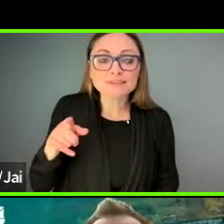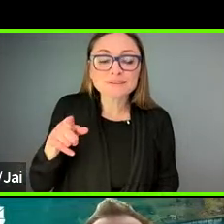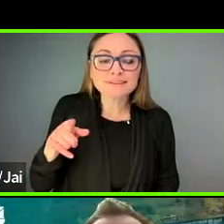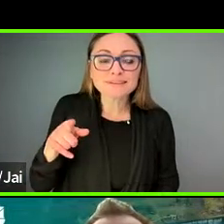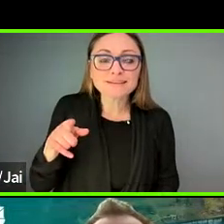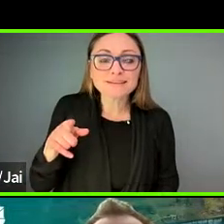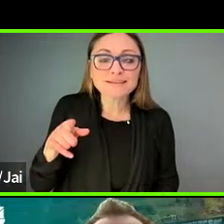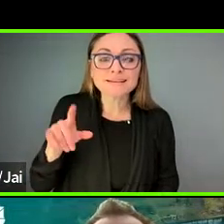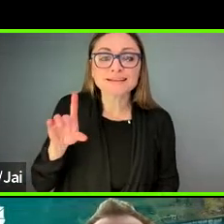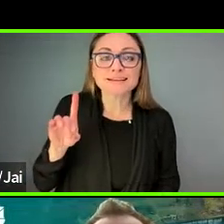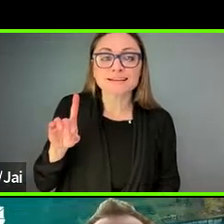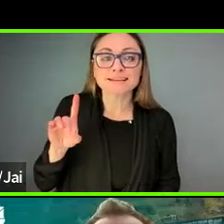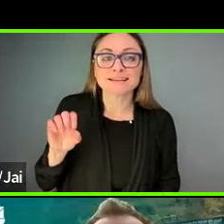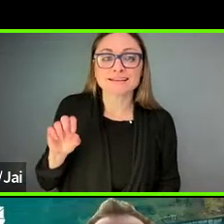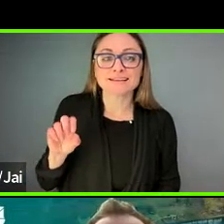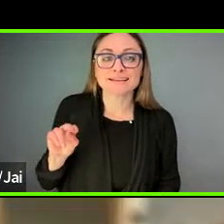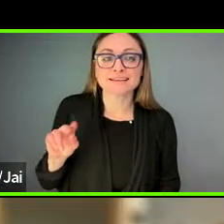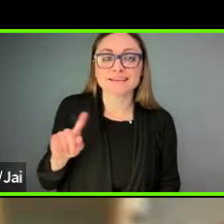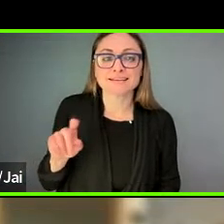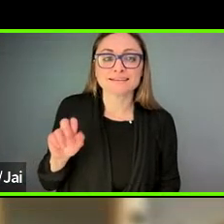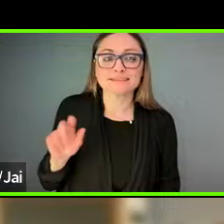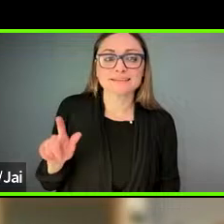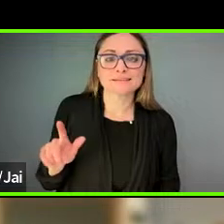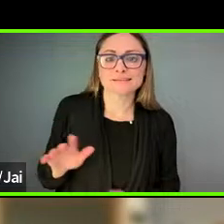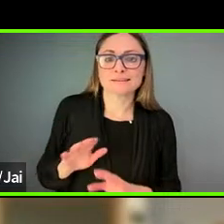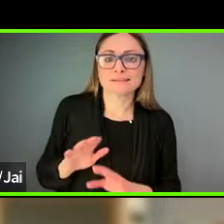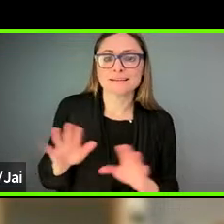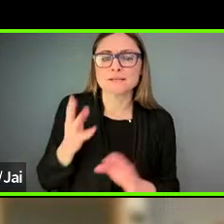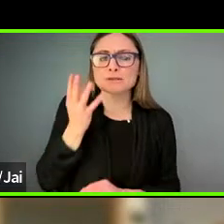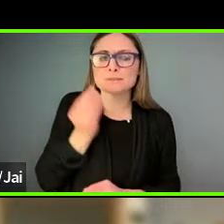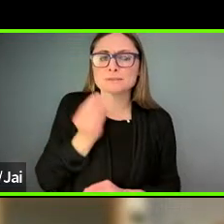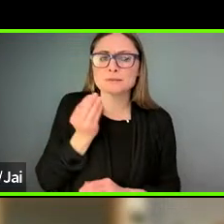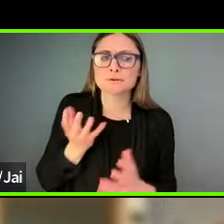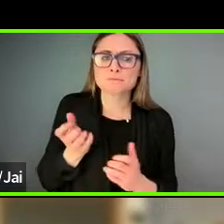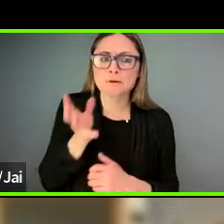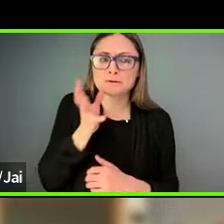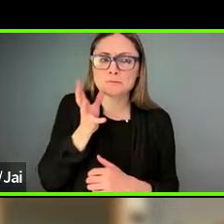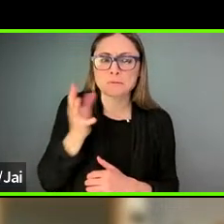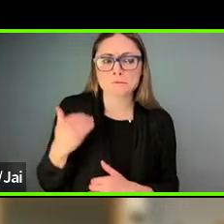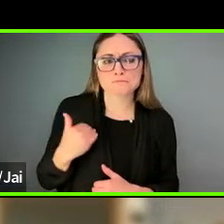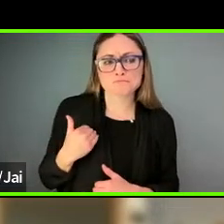Oh, this is Denzel. He does not have questions. He's just sleepy and wants mommy.